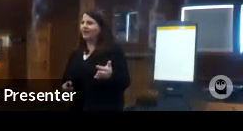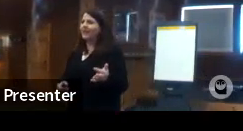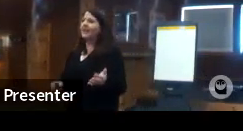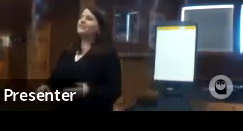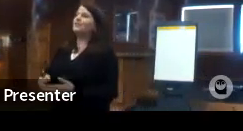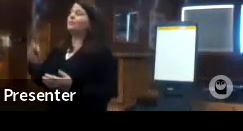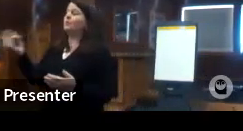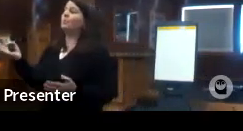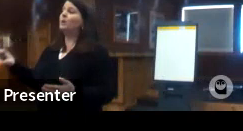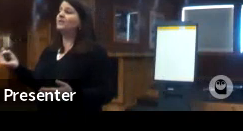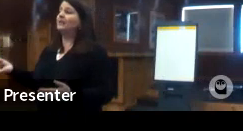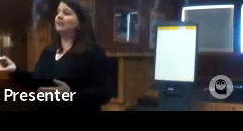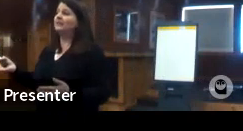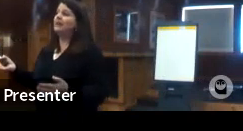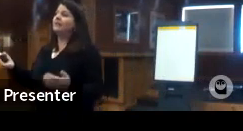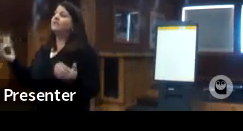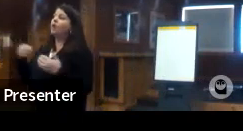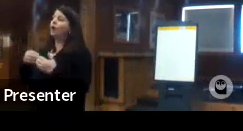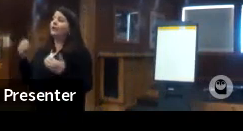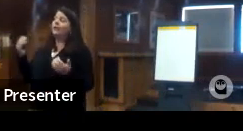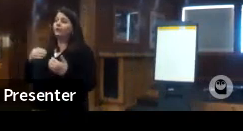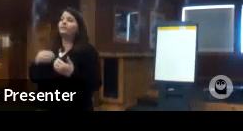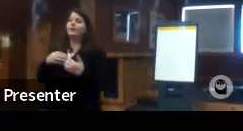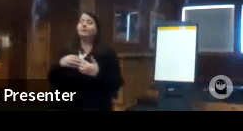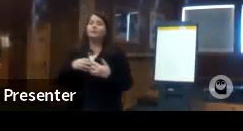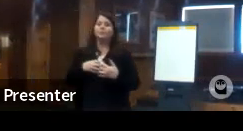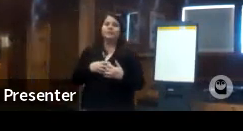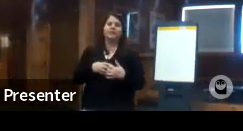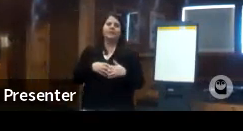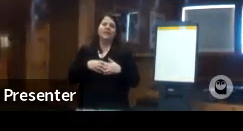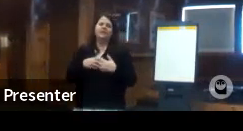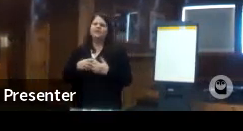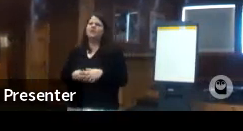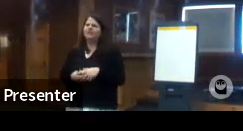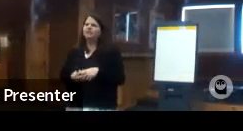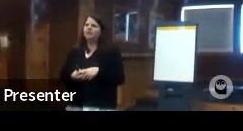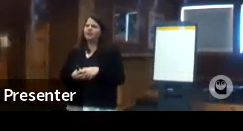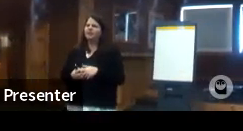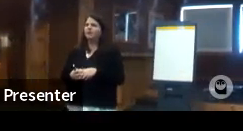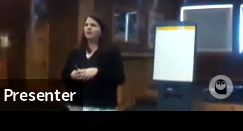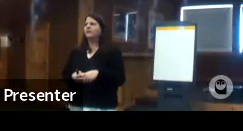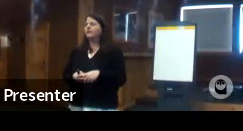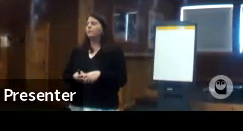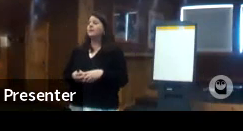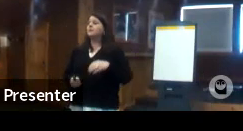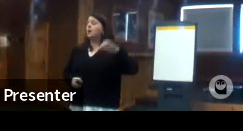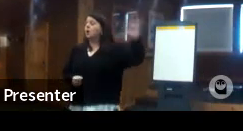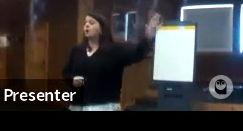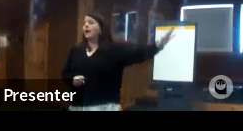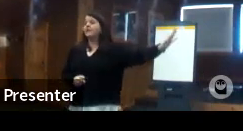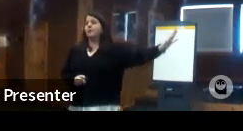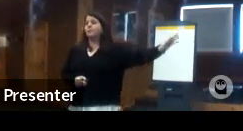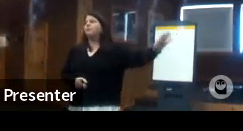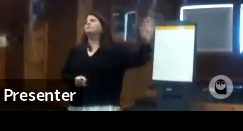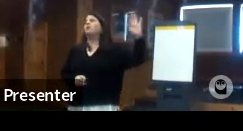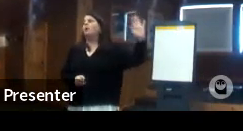she's wearing. It has to do with who the person is that is targeting and looking for that vulnerability. And she's like, I never thought of it that way, you know, because